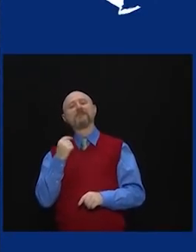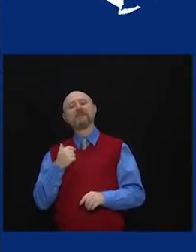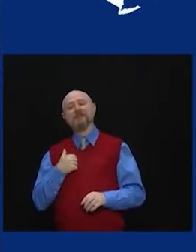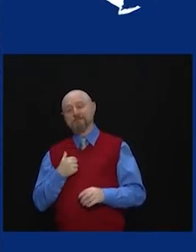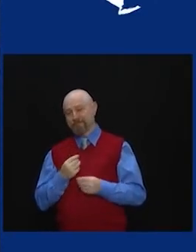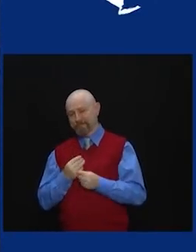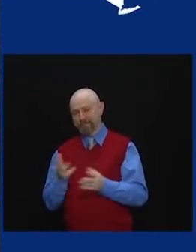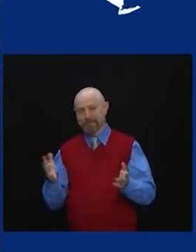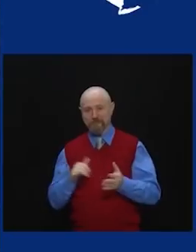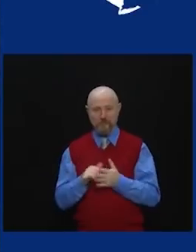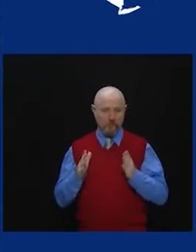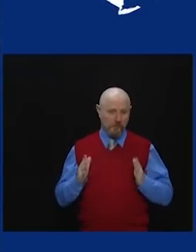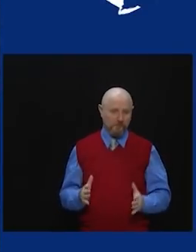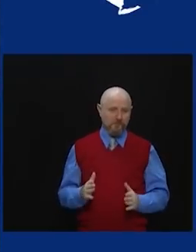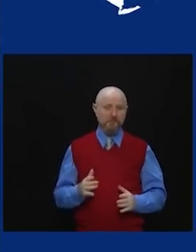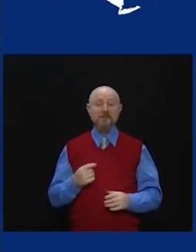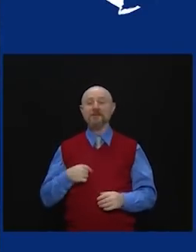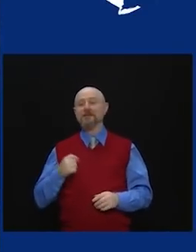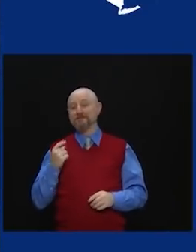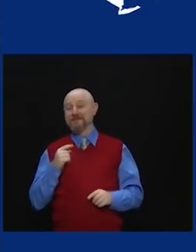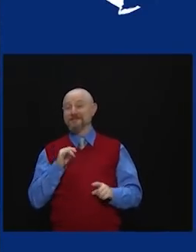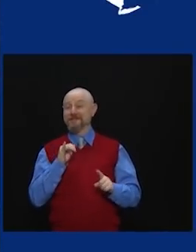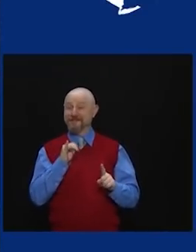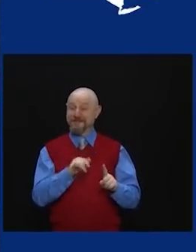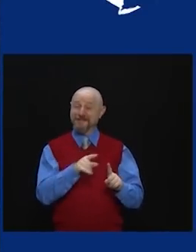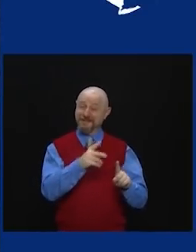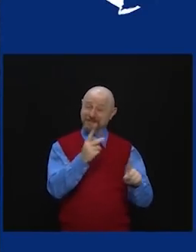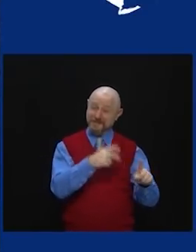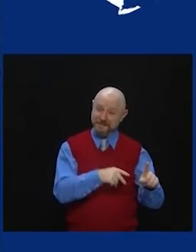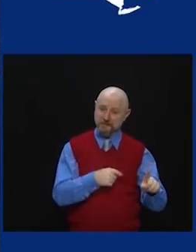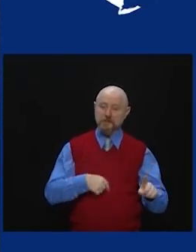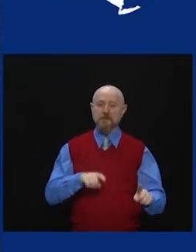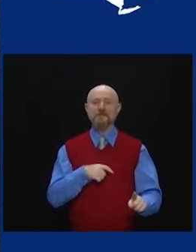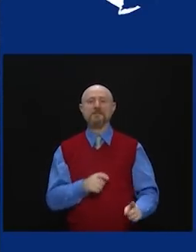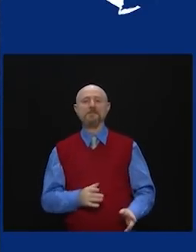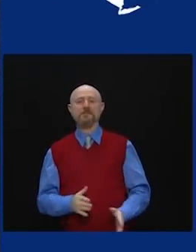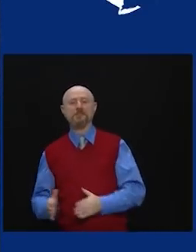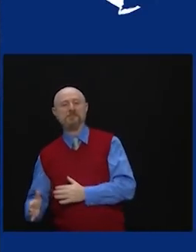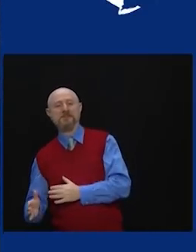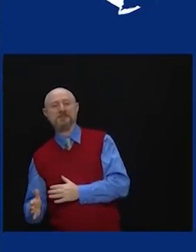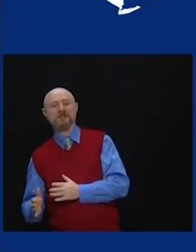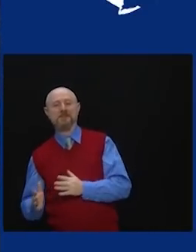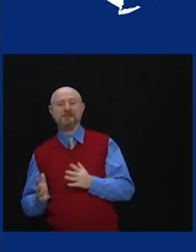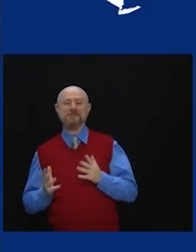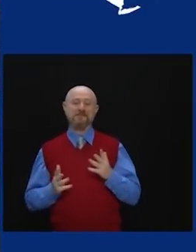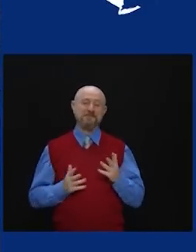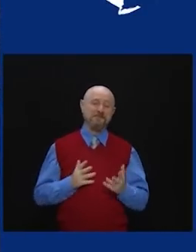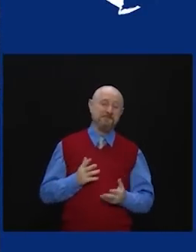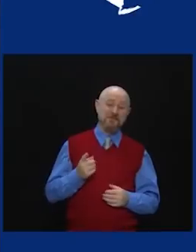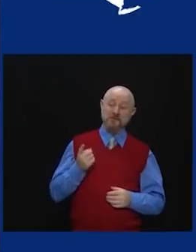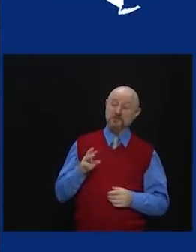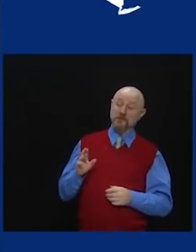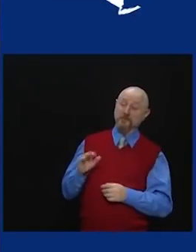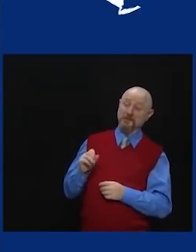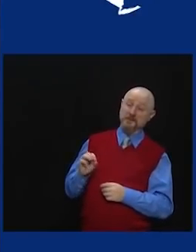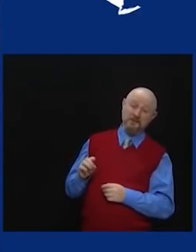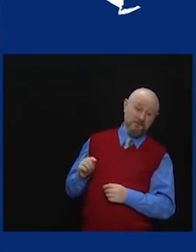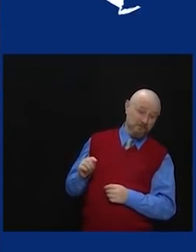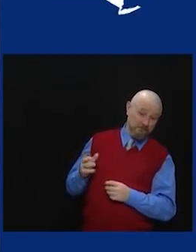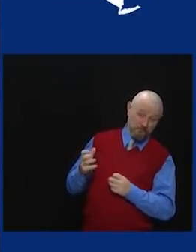a game plan for every scenario. So Dr. Bassett, can you tell us what you're anticipating for January?